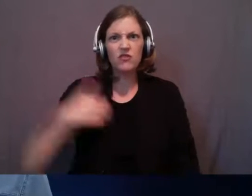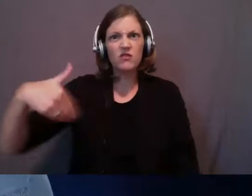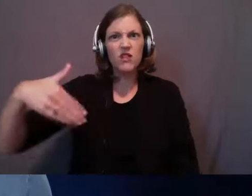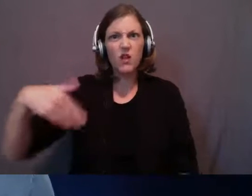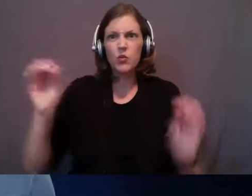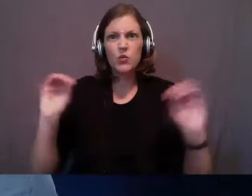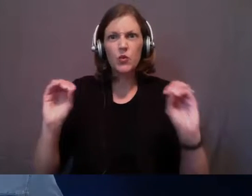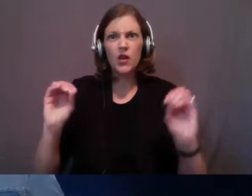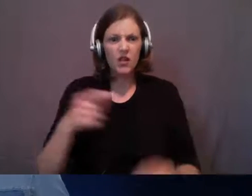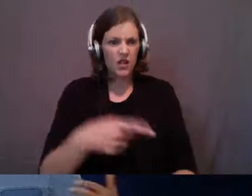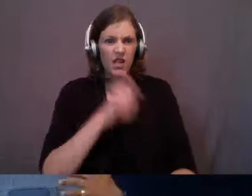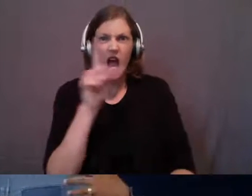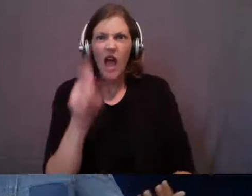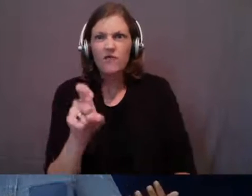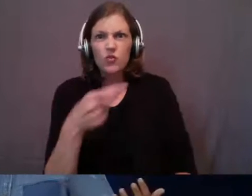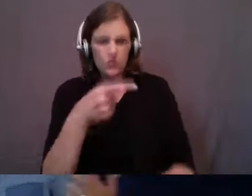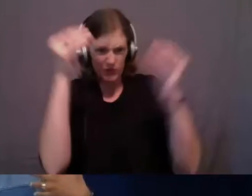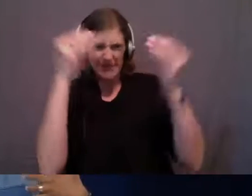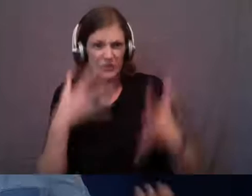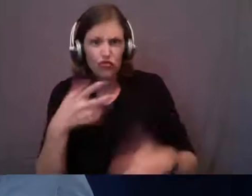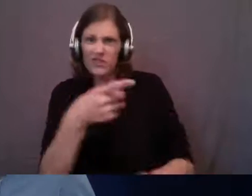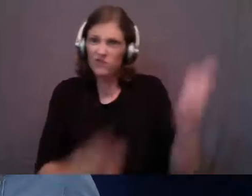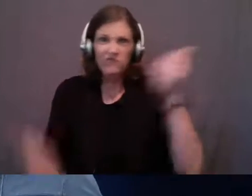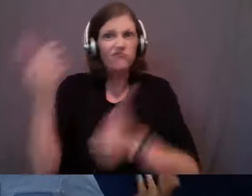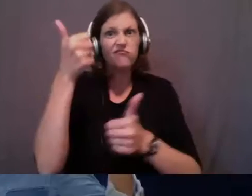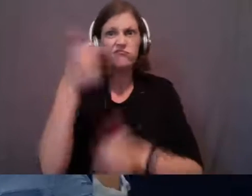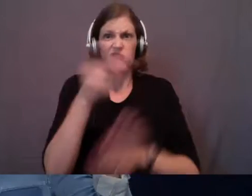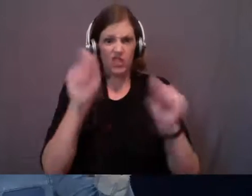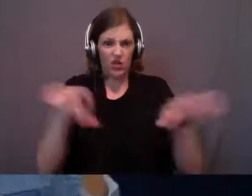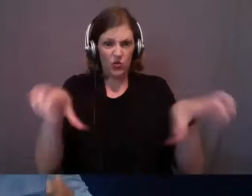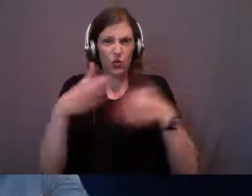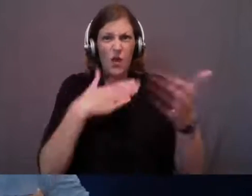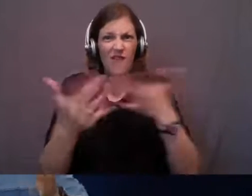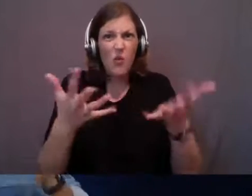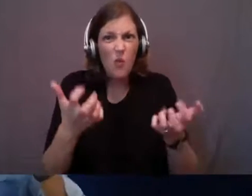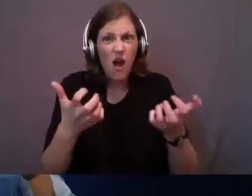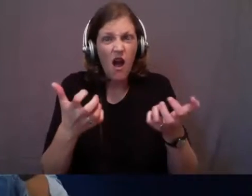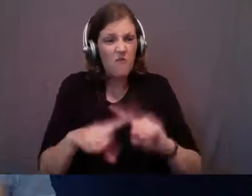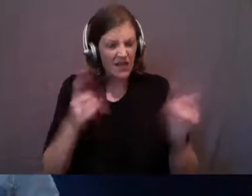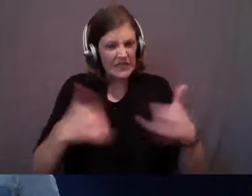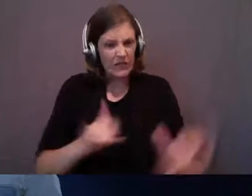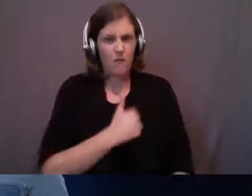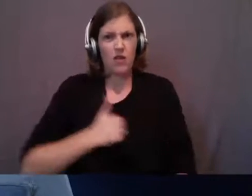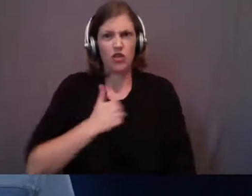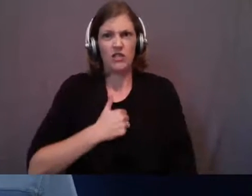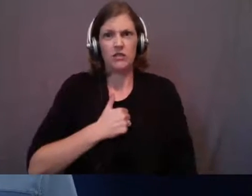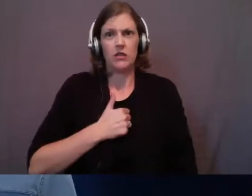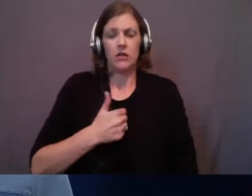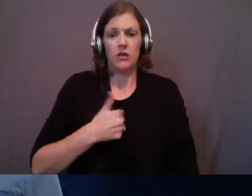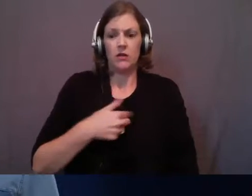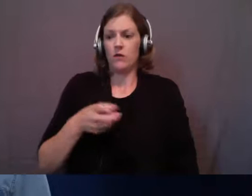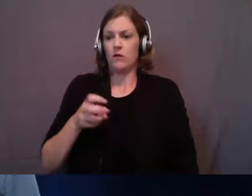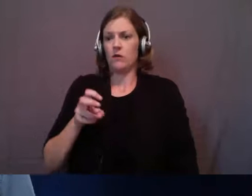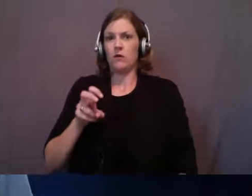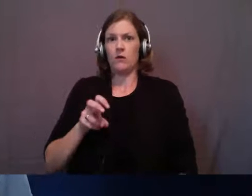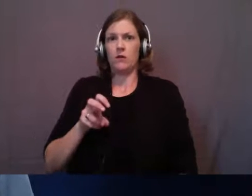He didn't have to do that. He was the professor. He was in charge. He could do whatever he wants, and yet he apologized to me. And I go to sit down, and my friend says, you